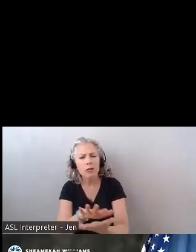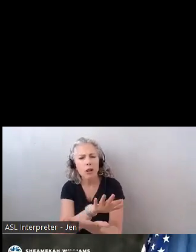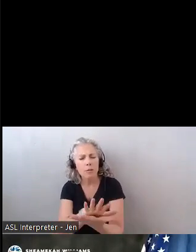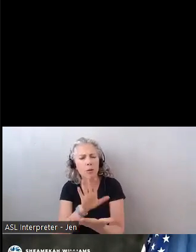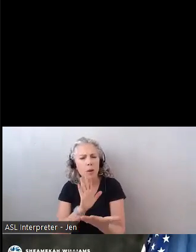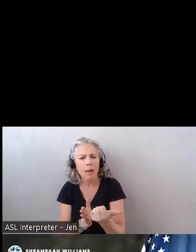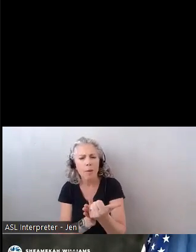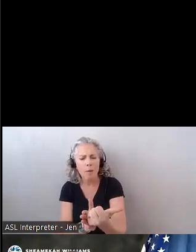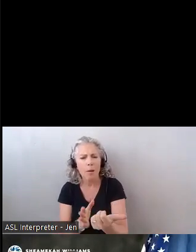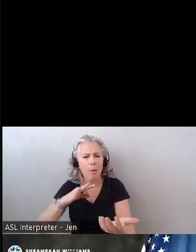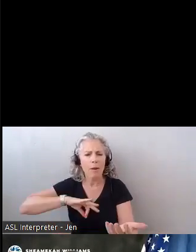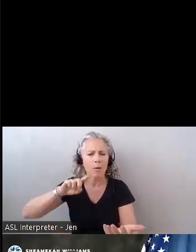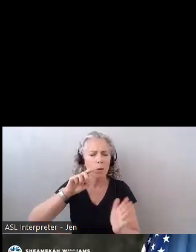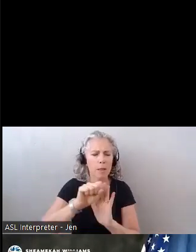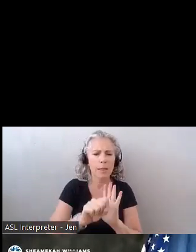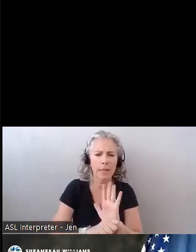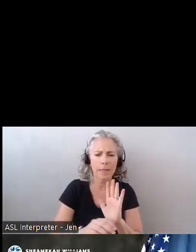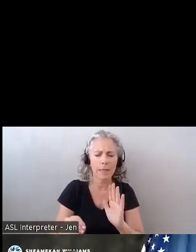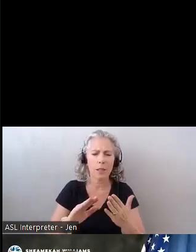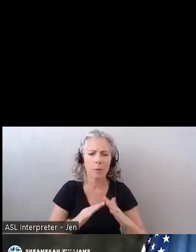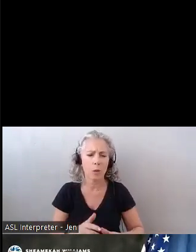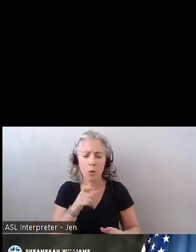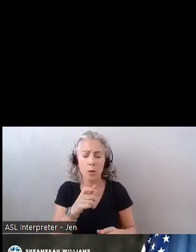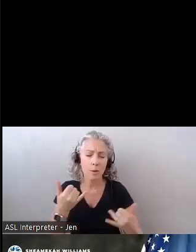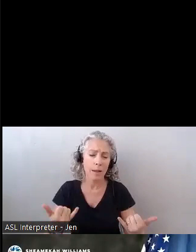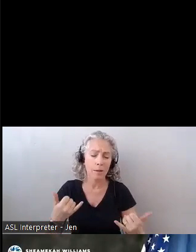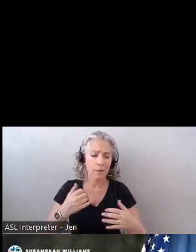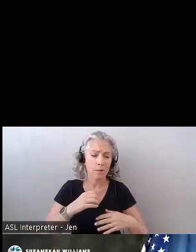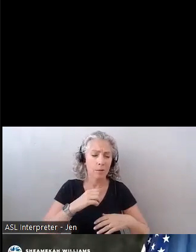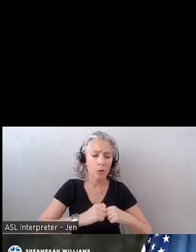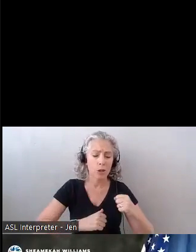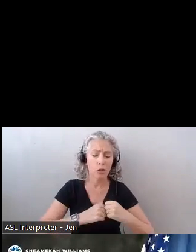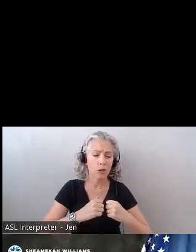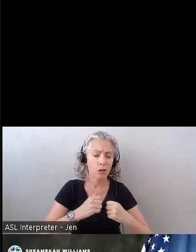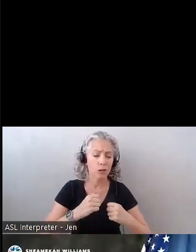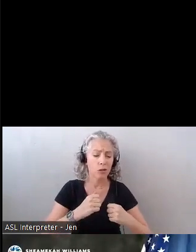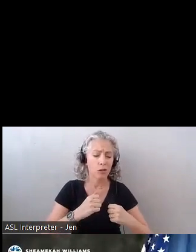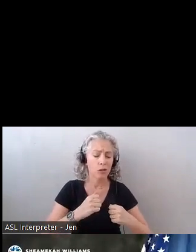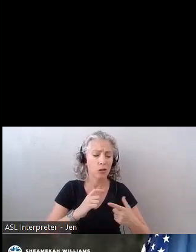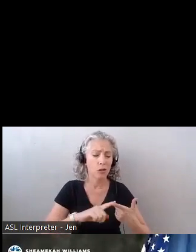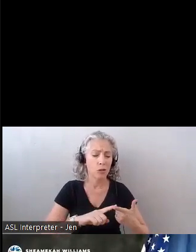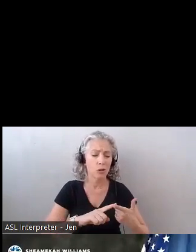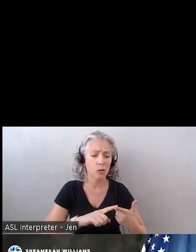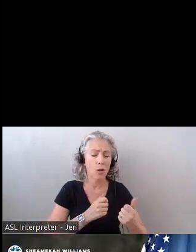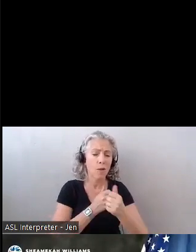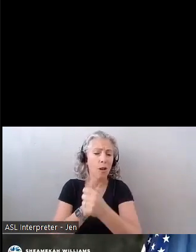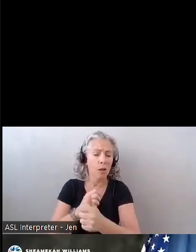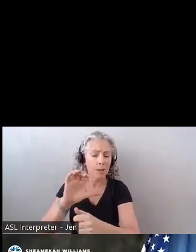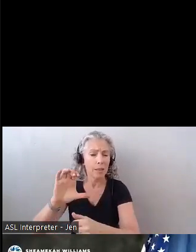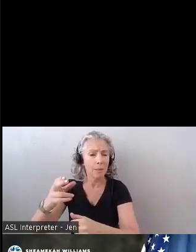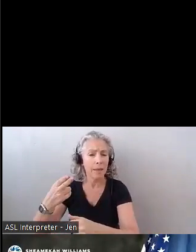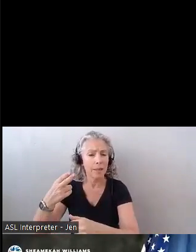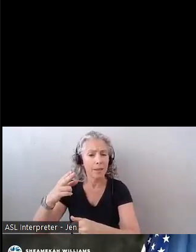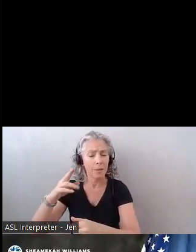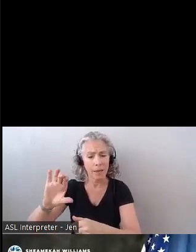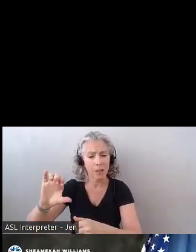and useful for states or communities that are really structuring to move in the direction of CCBHCs, as well